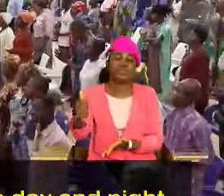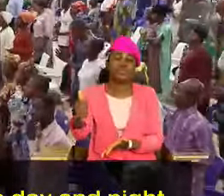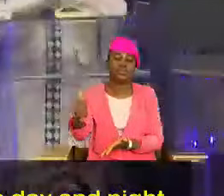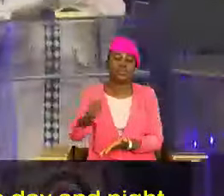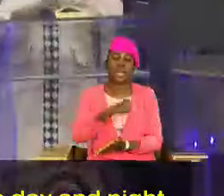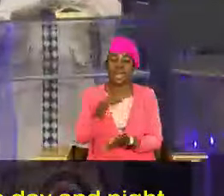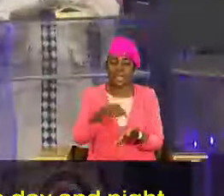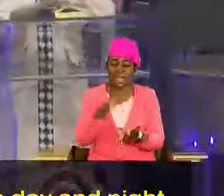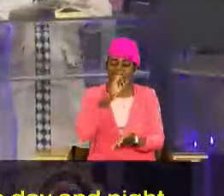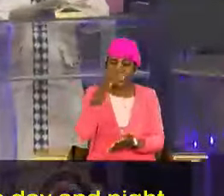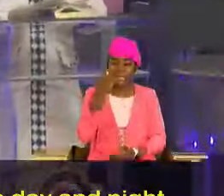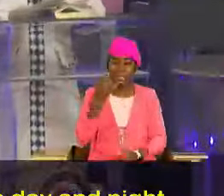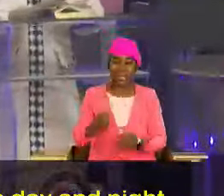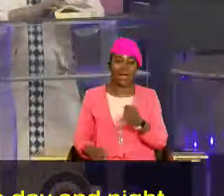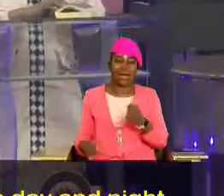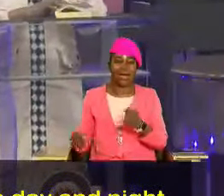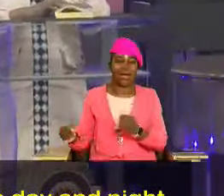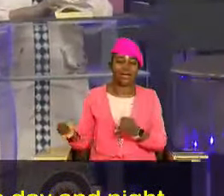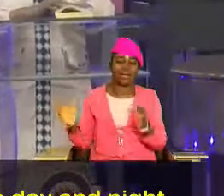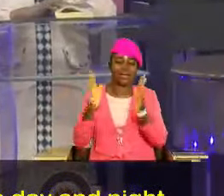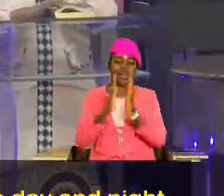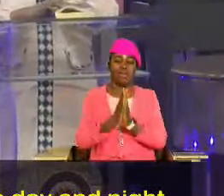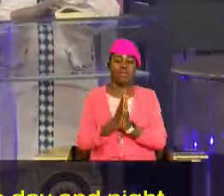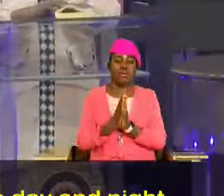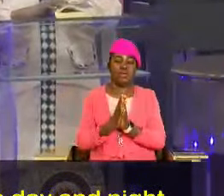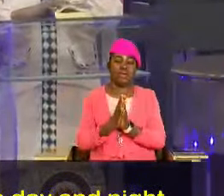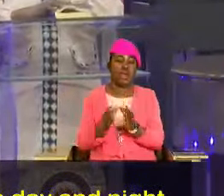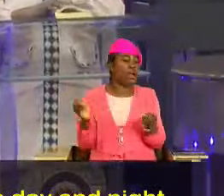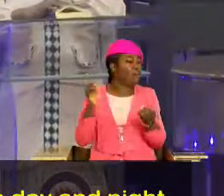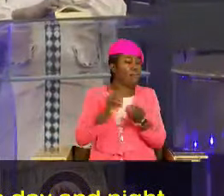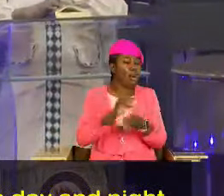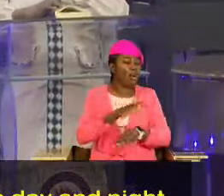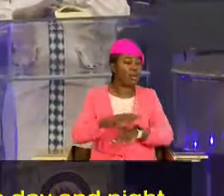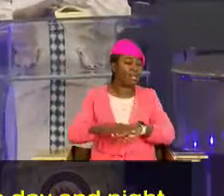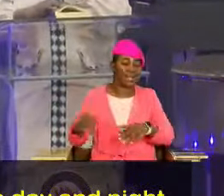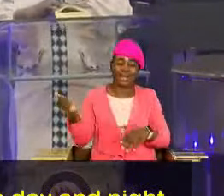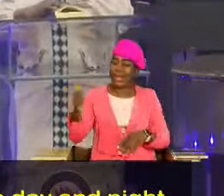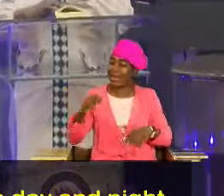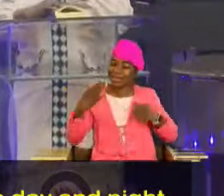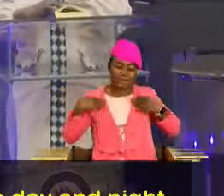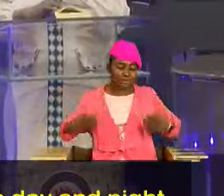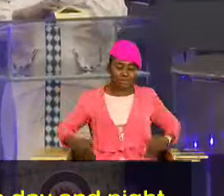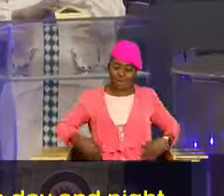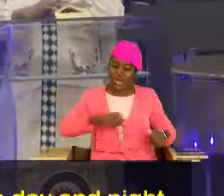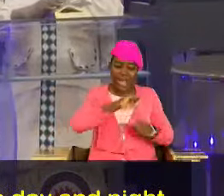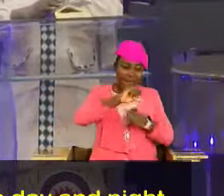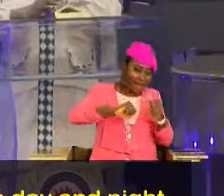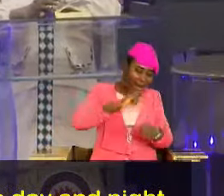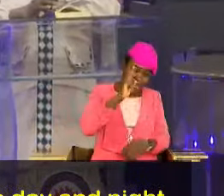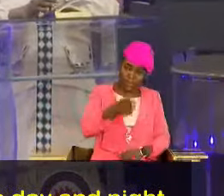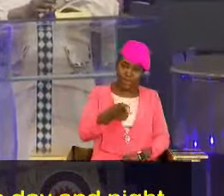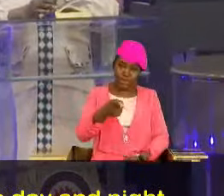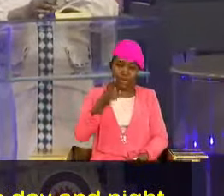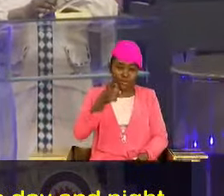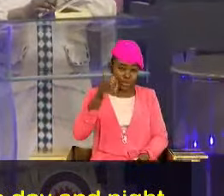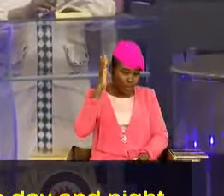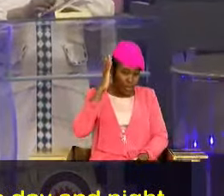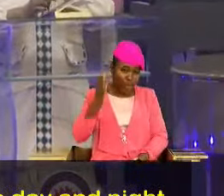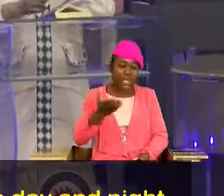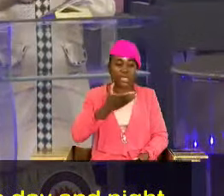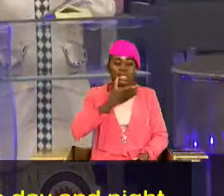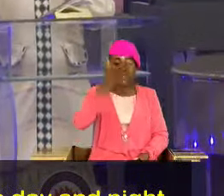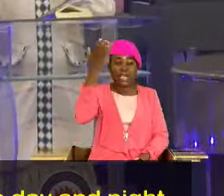last one more than anyone around you you are going to shout this with fire and